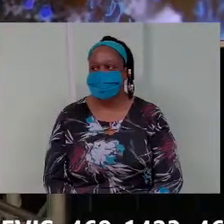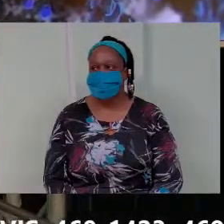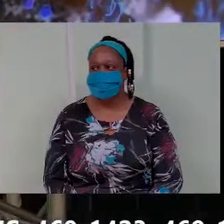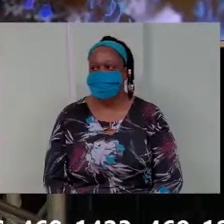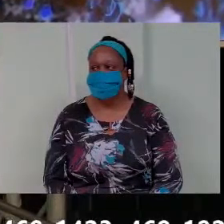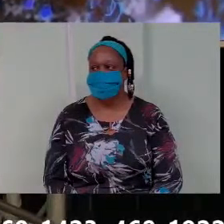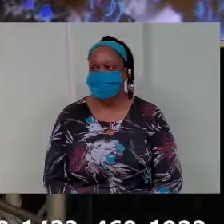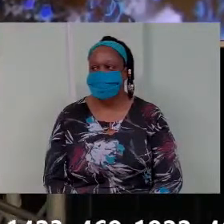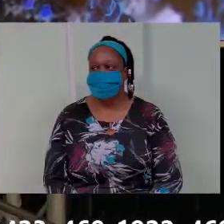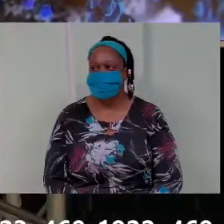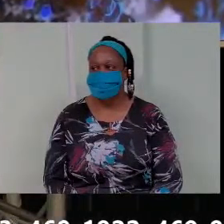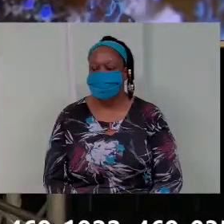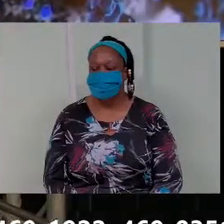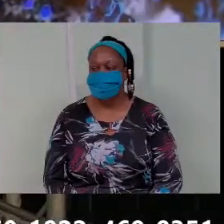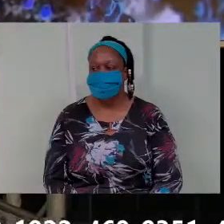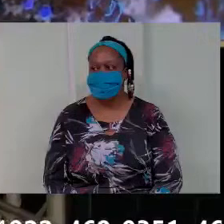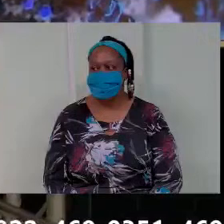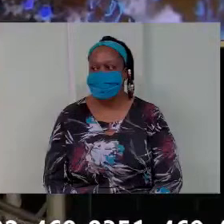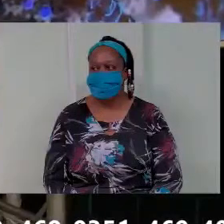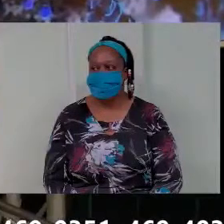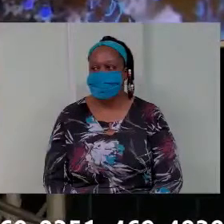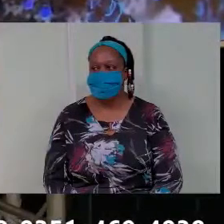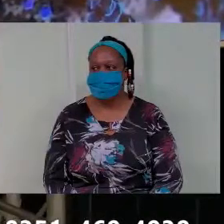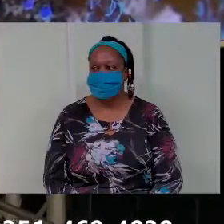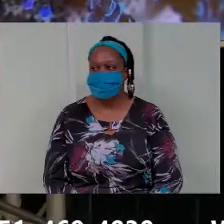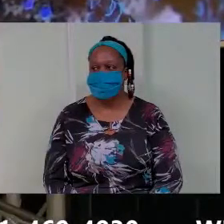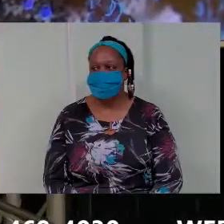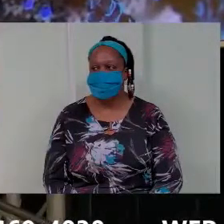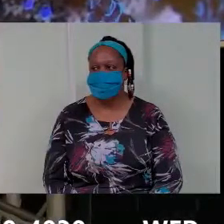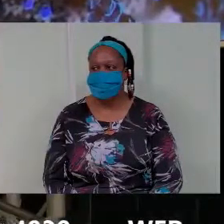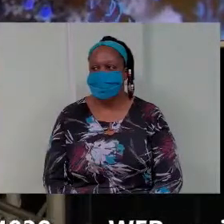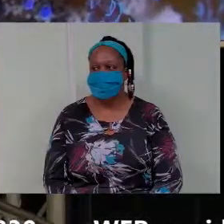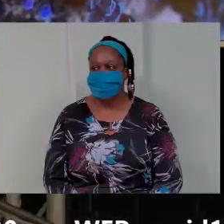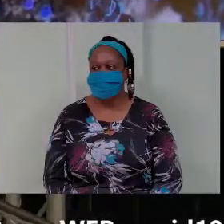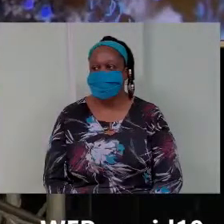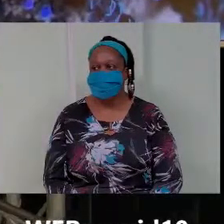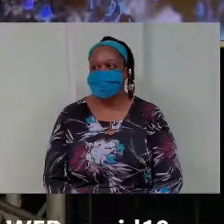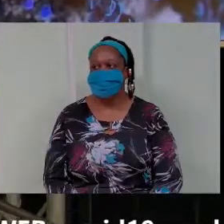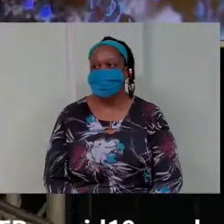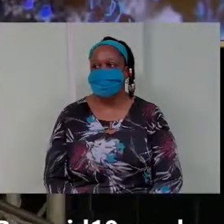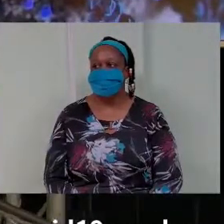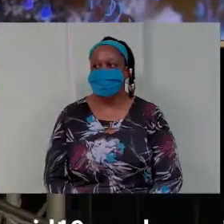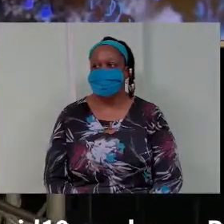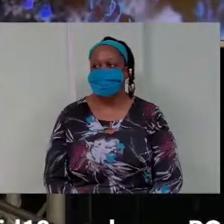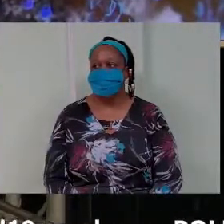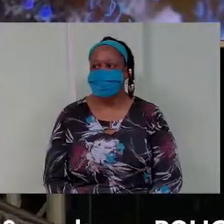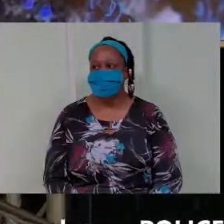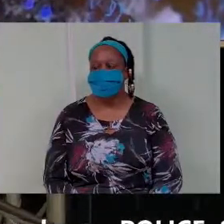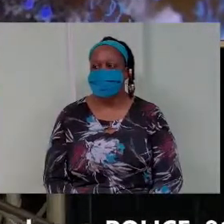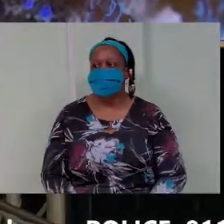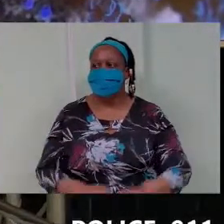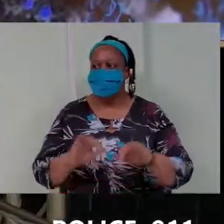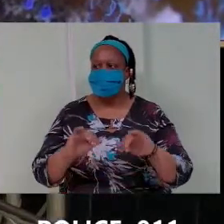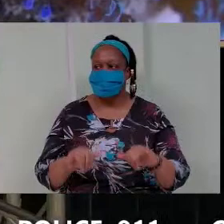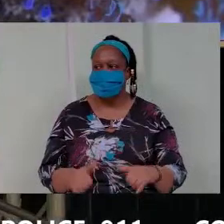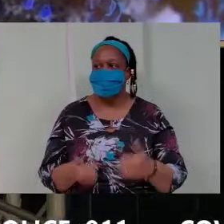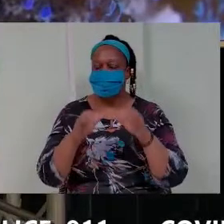frontline workers can be better protected.